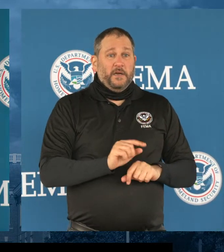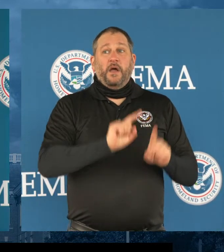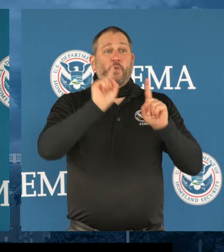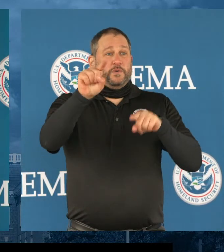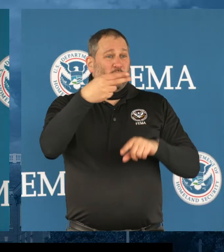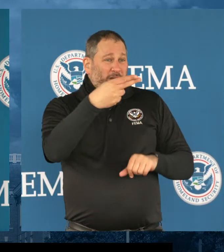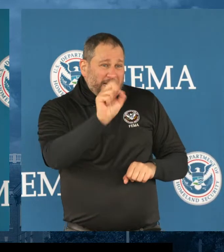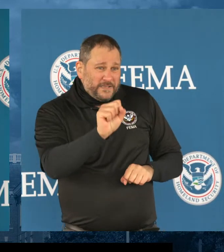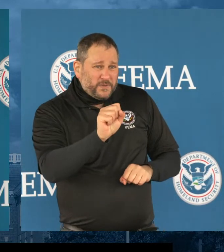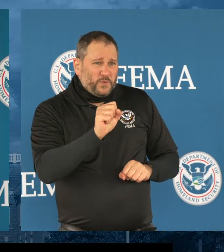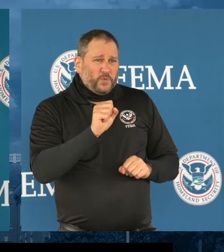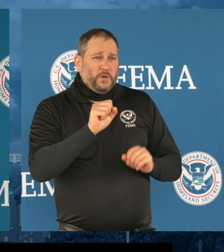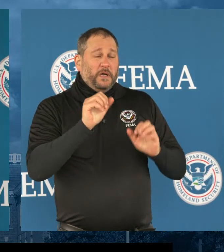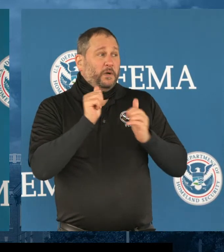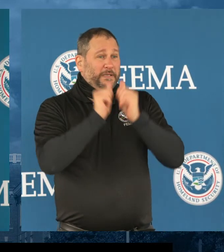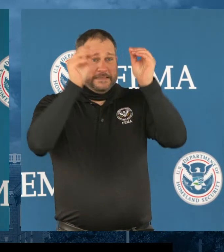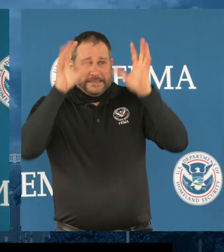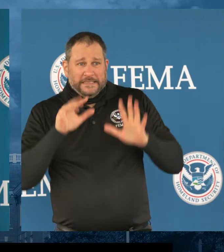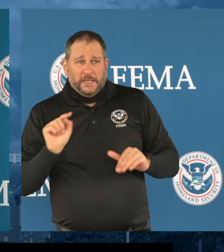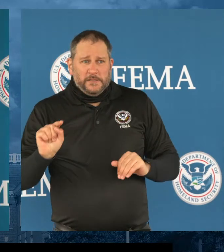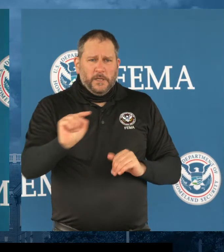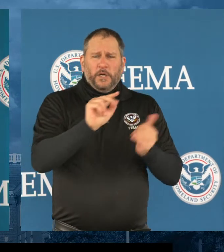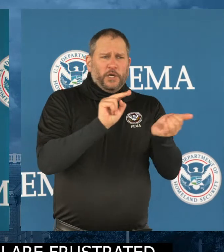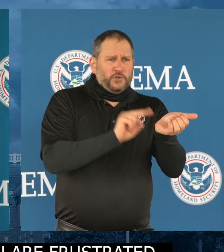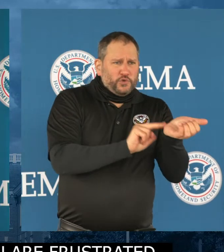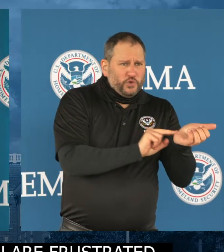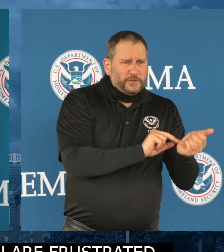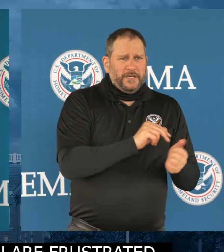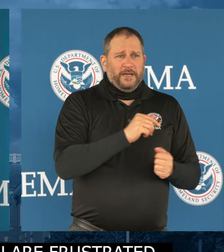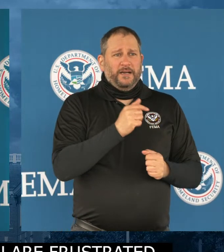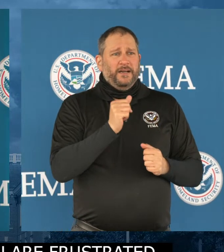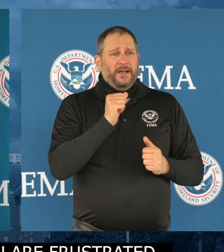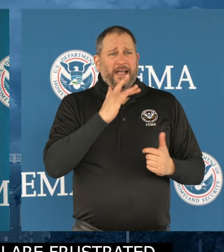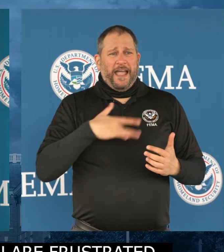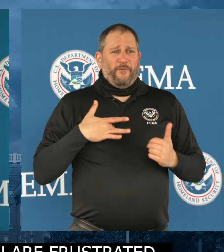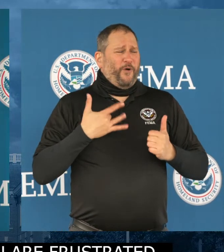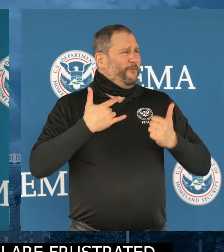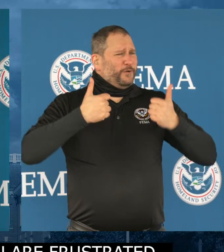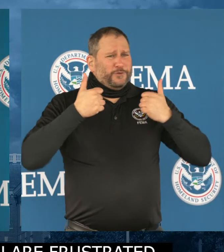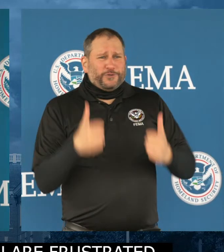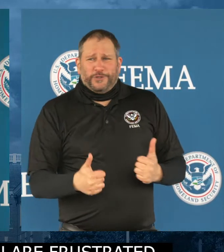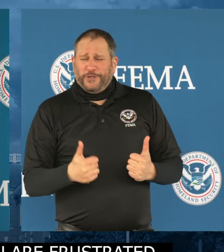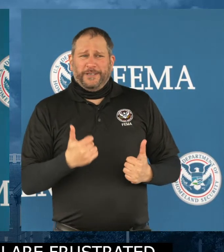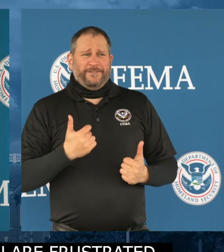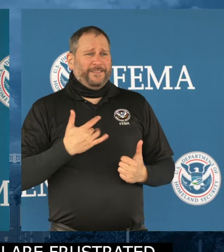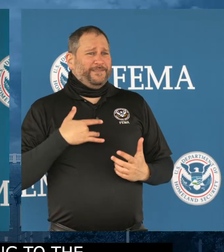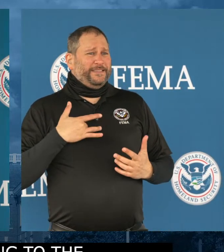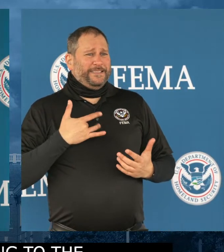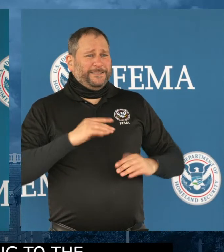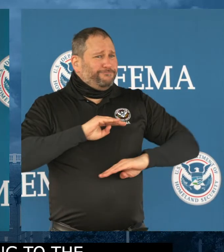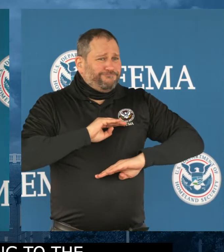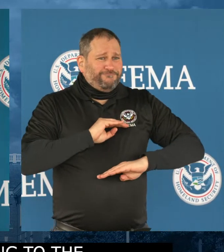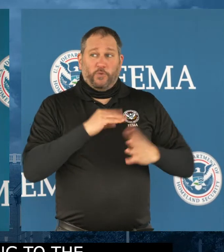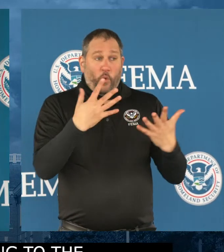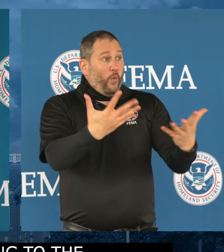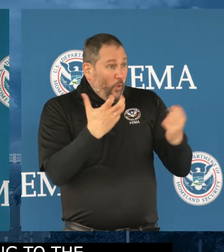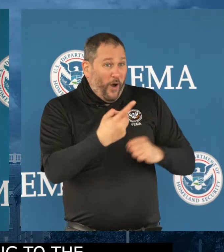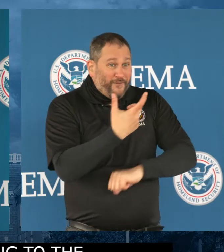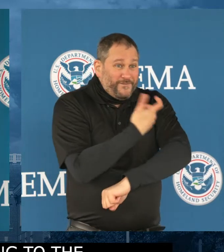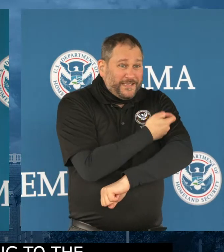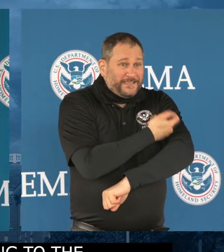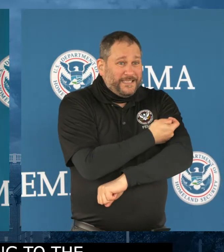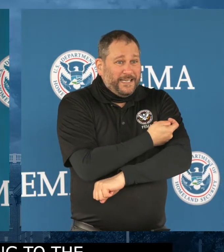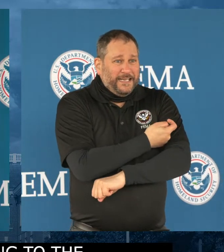nurses. Everybody's just delighted. The people who want the vaccine, there's an intensity of it that because